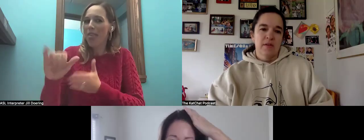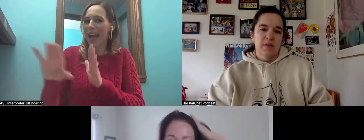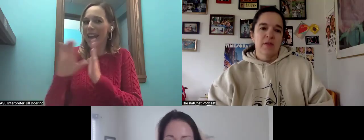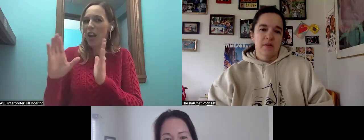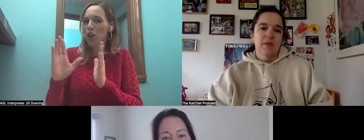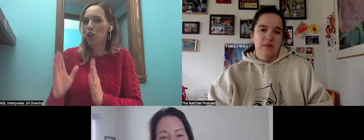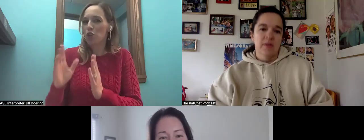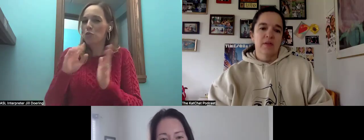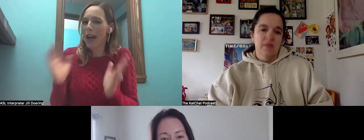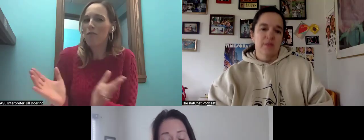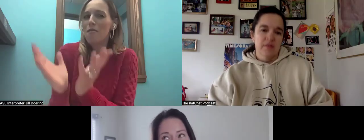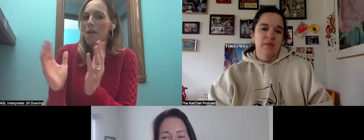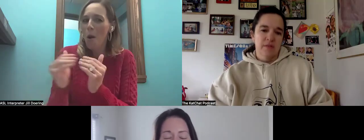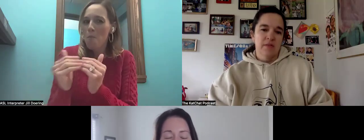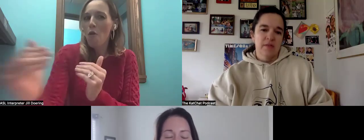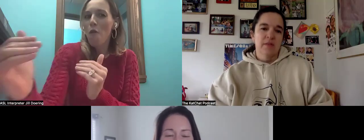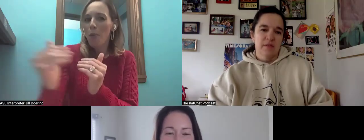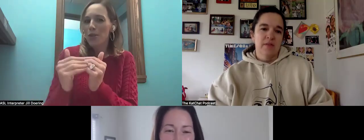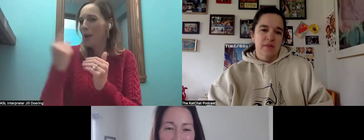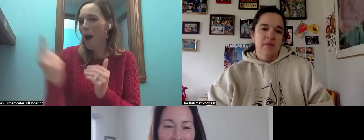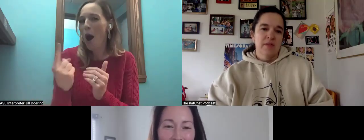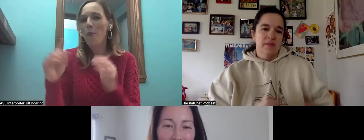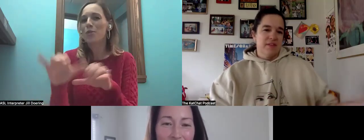plugging that in with my heroines.